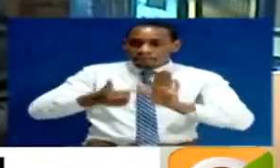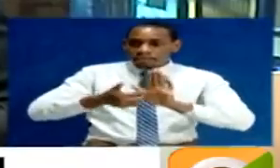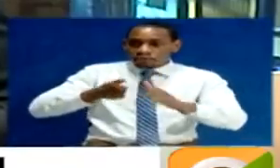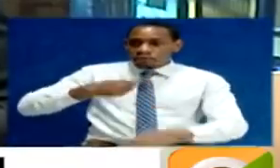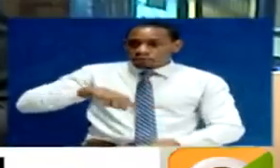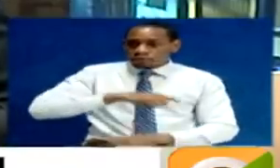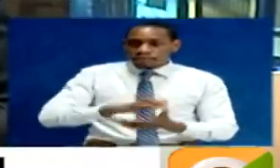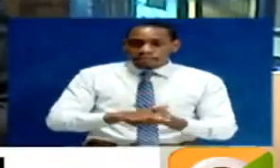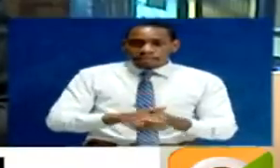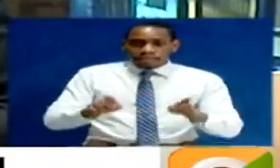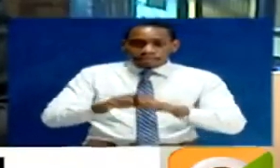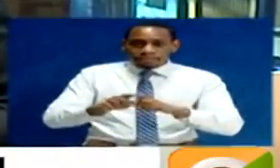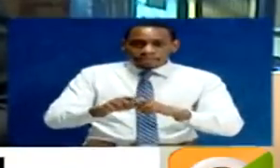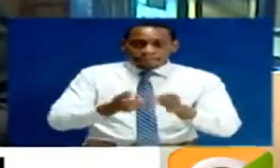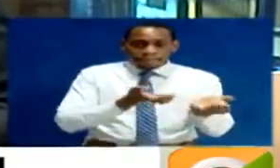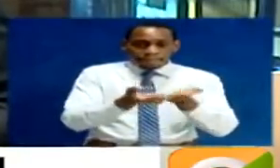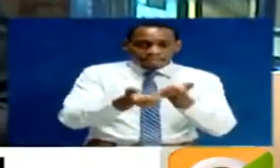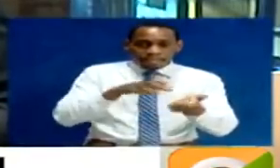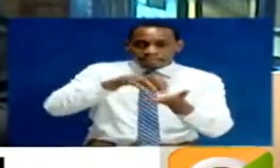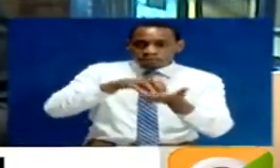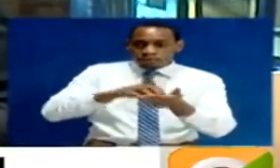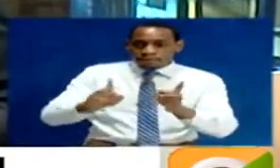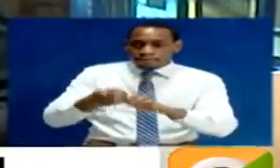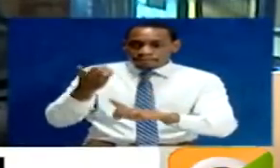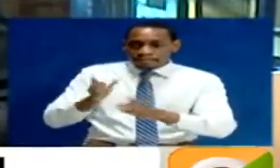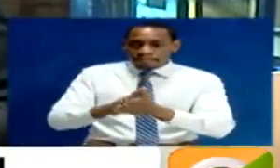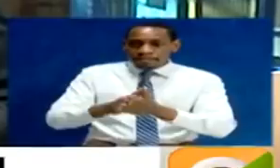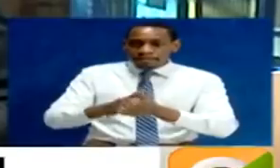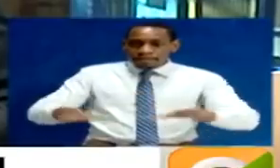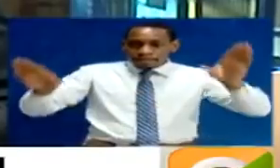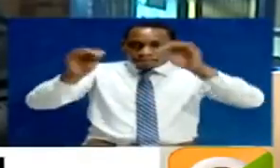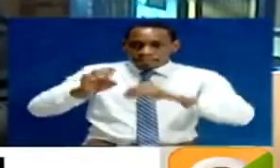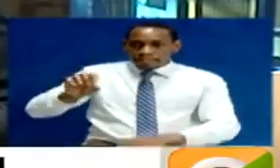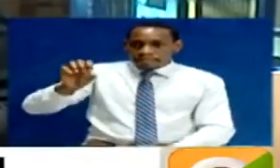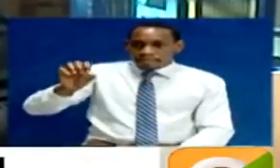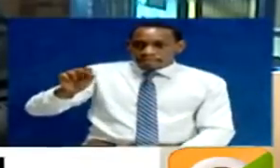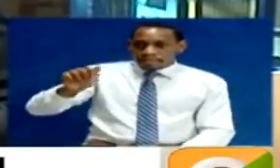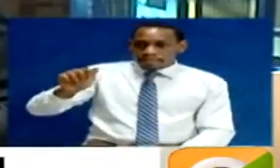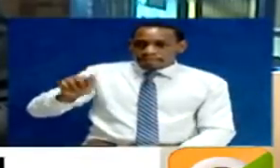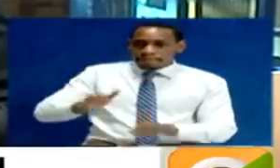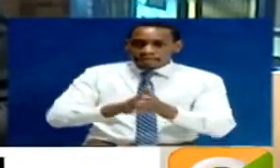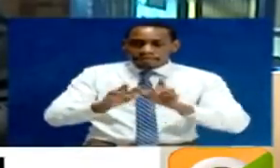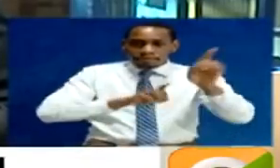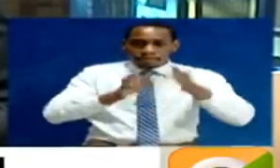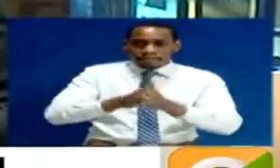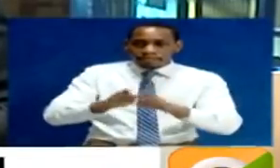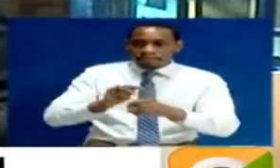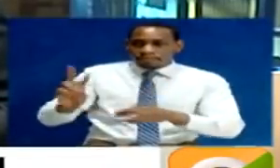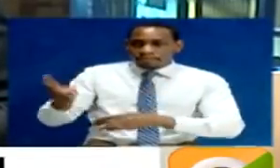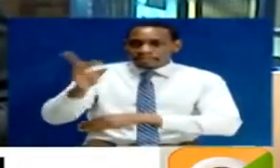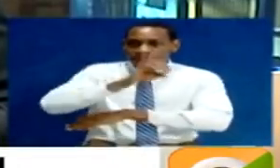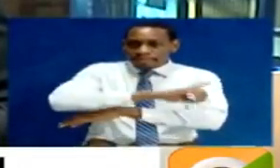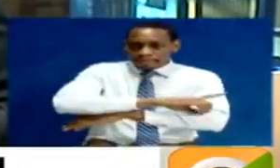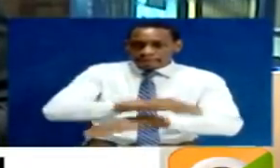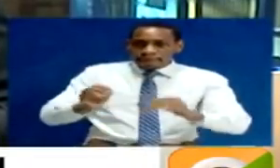reports, the very business nature of the first day of President Suluhu's visit and her planned meetings with the business community on the second day of